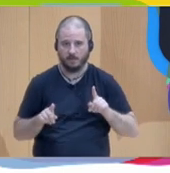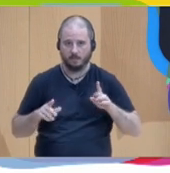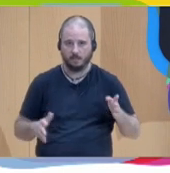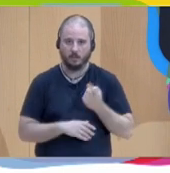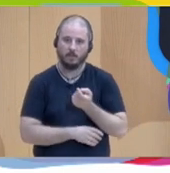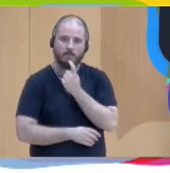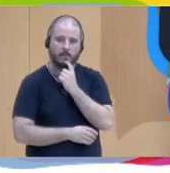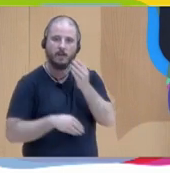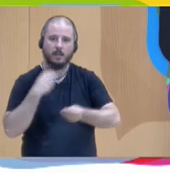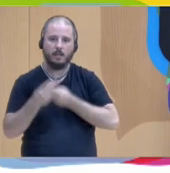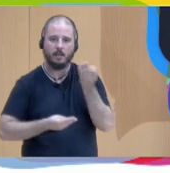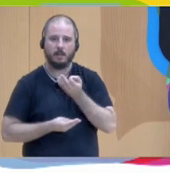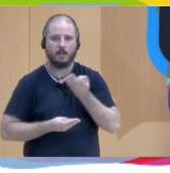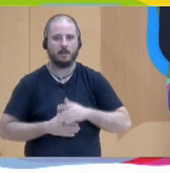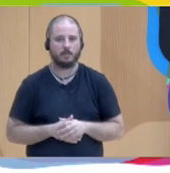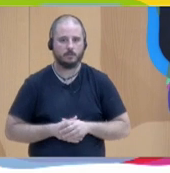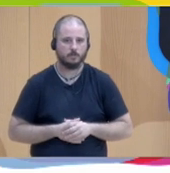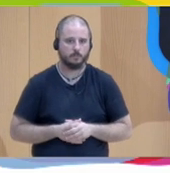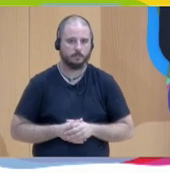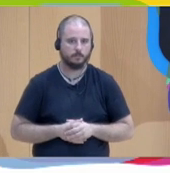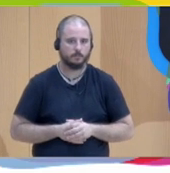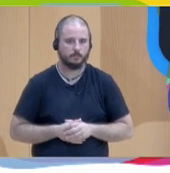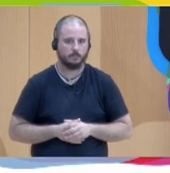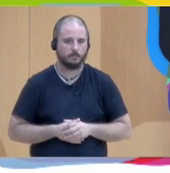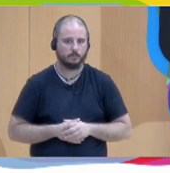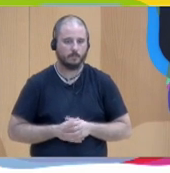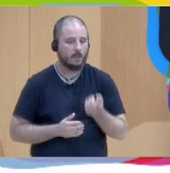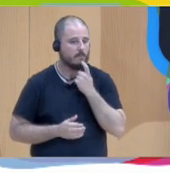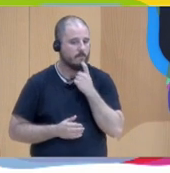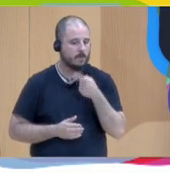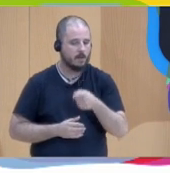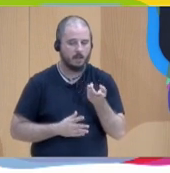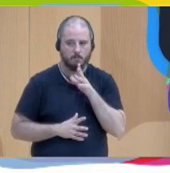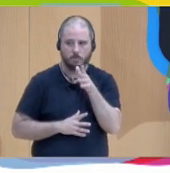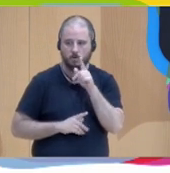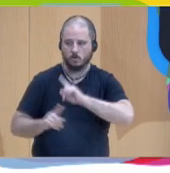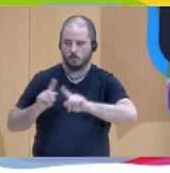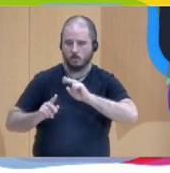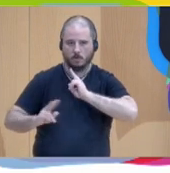To answer these problems, we have made this big, great